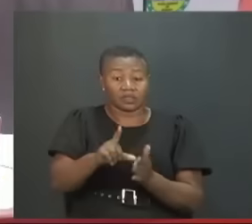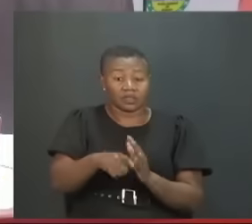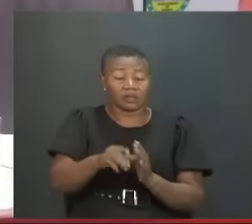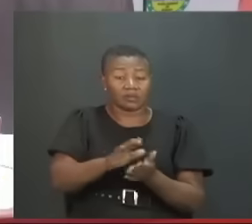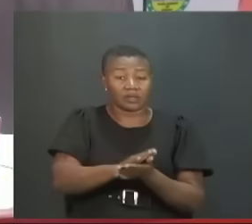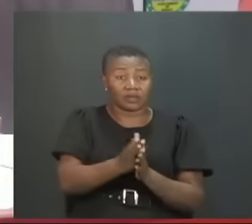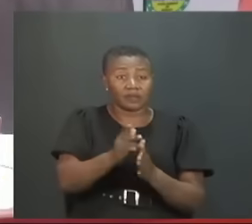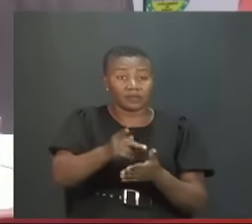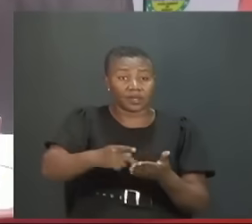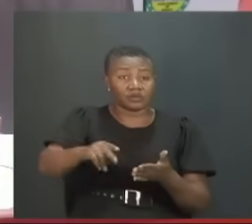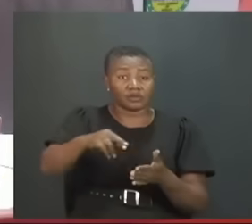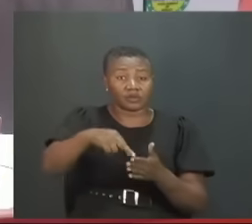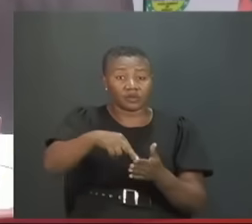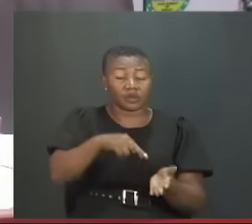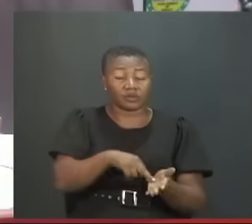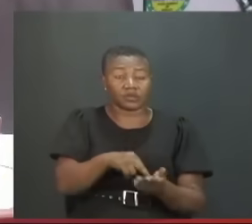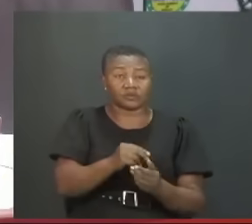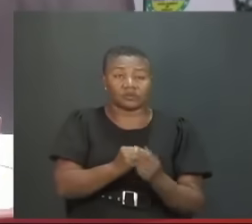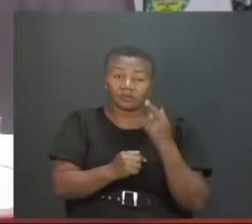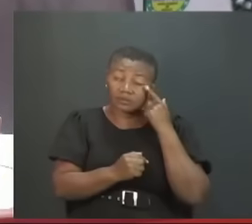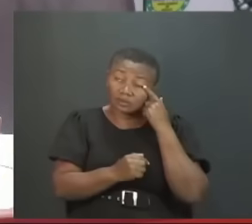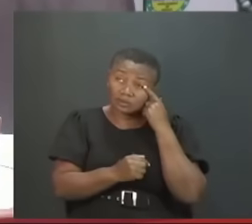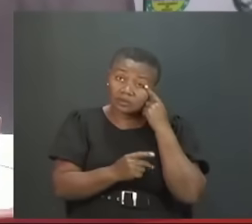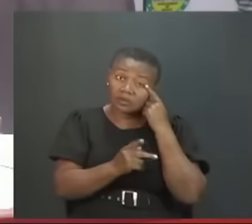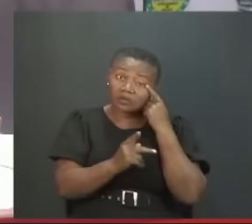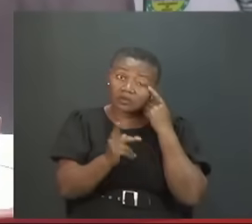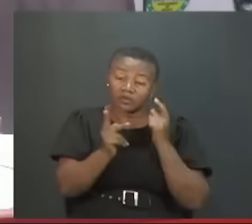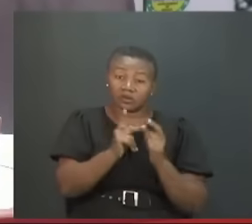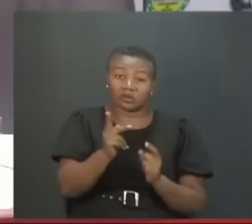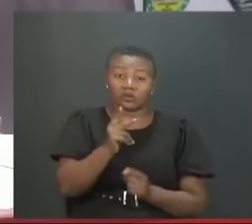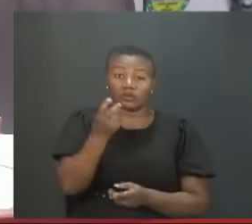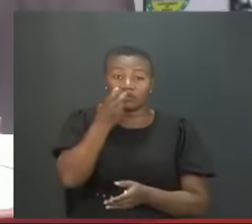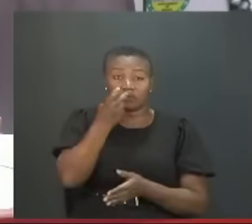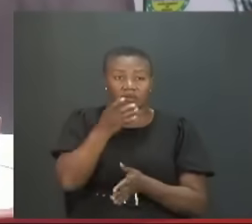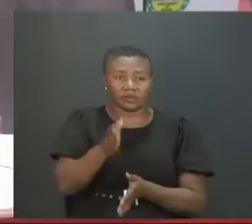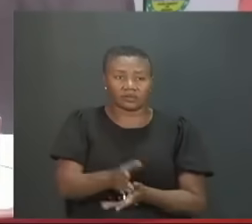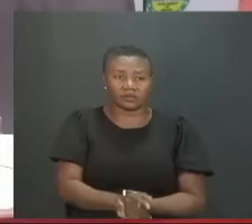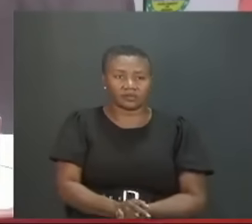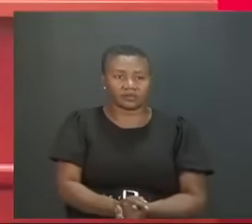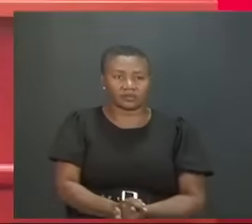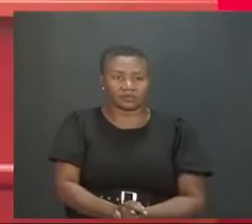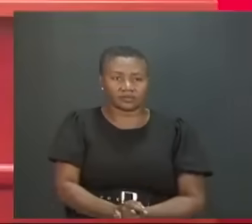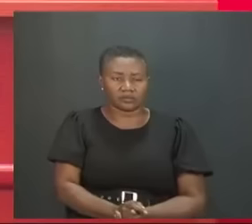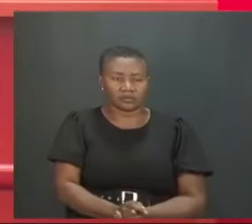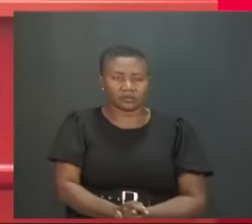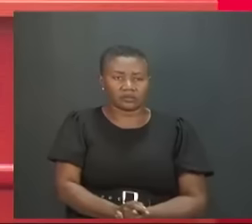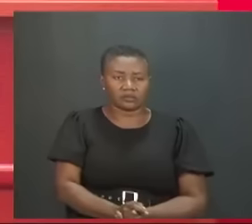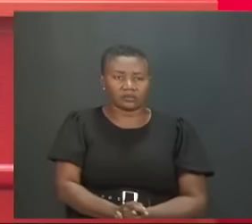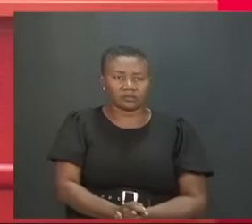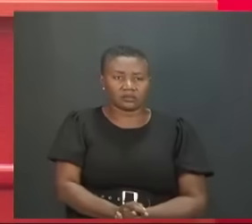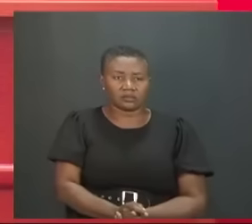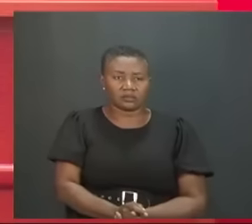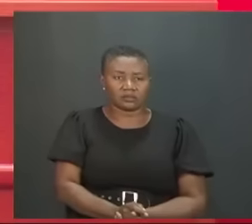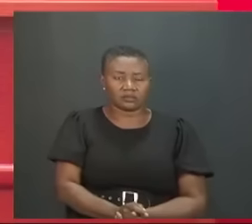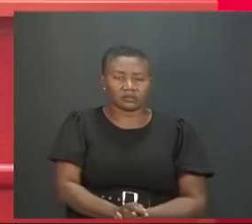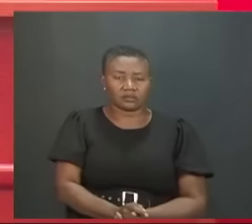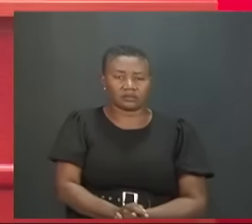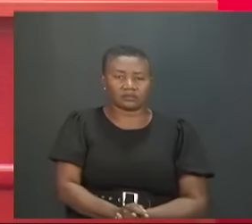That is it. Yes. So, Mr. Speaker, don't take me to that part.